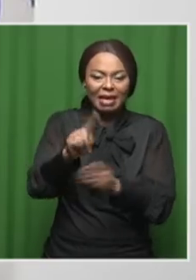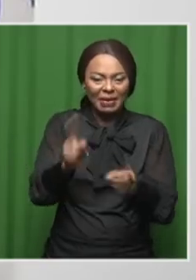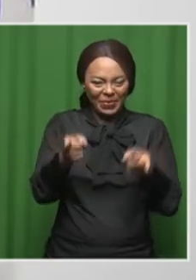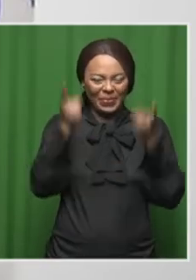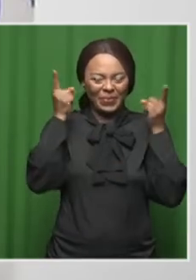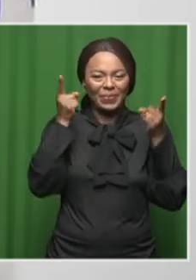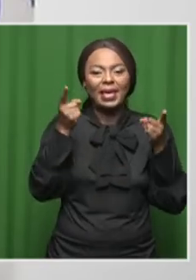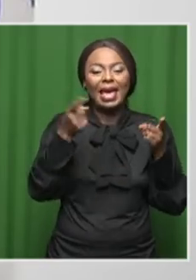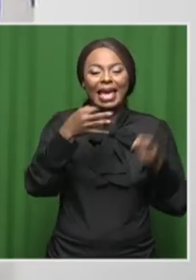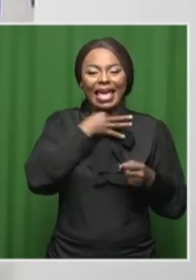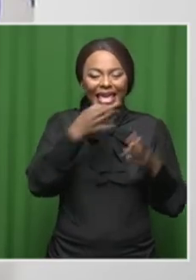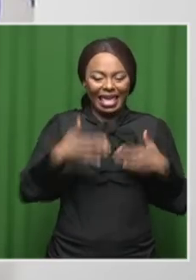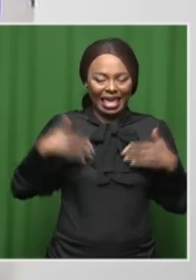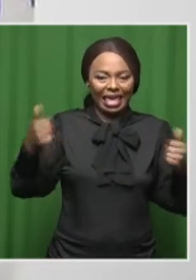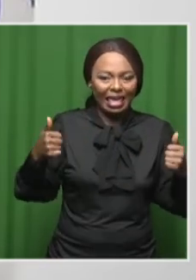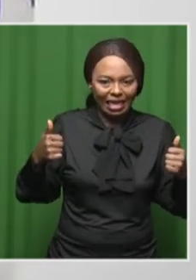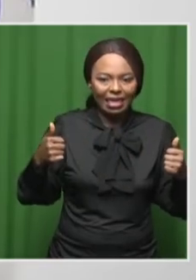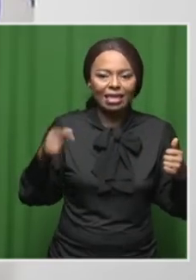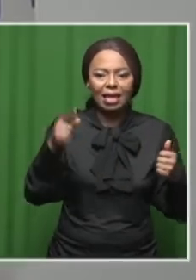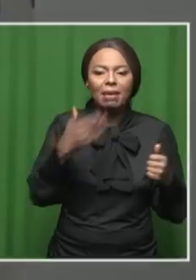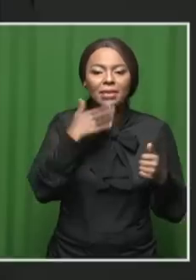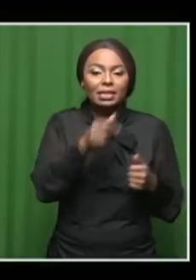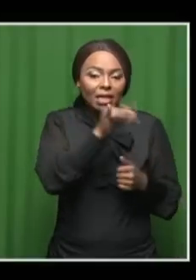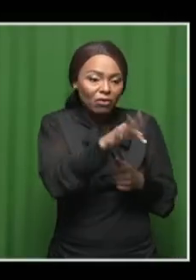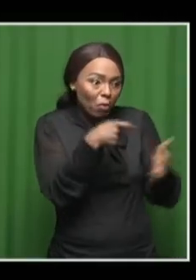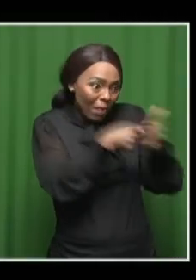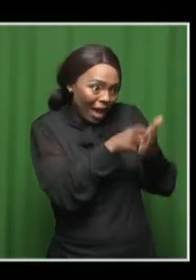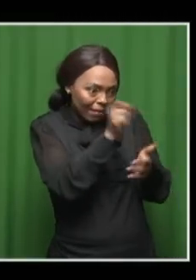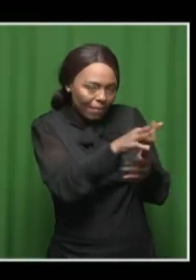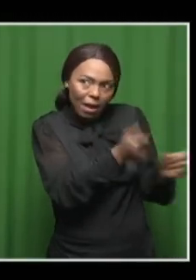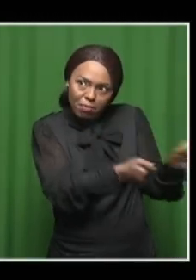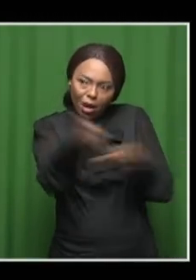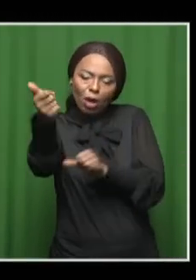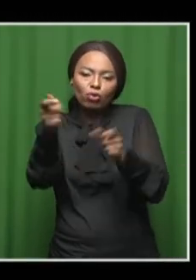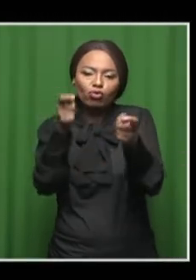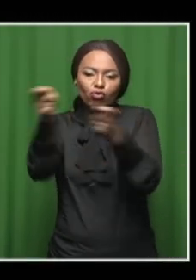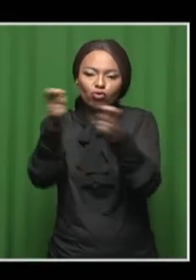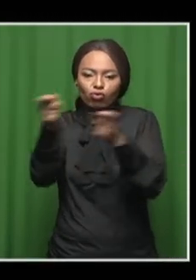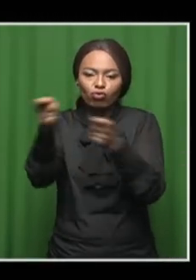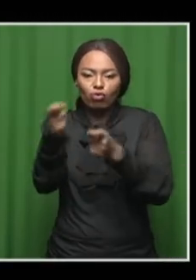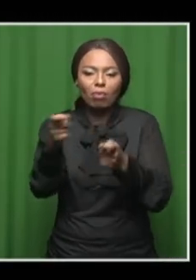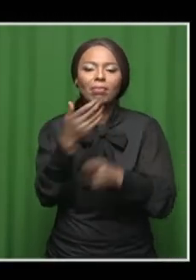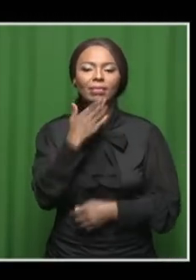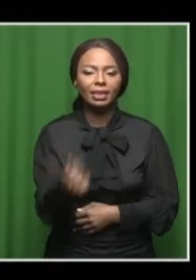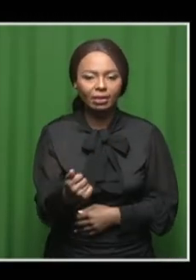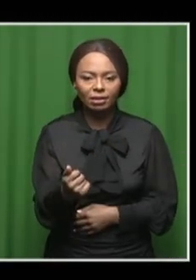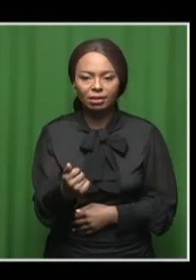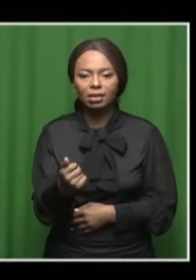be vigilant. Take them back to the manufacturer, or not the manufacturer, to where you bought it. No proof